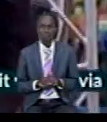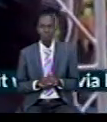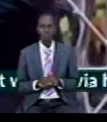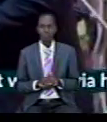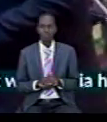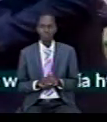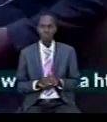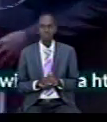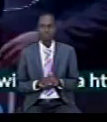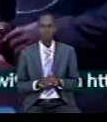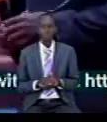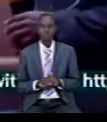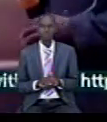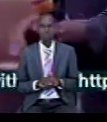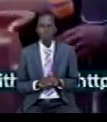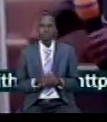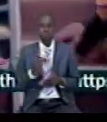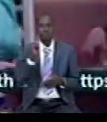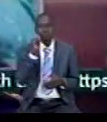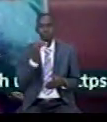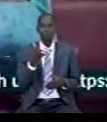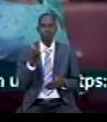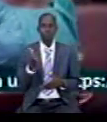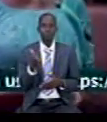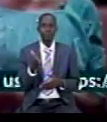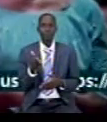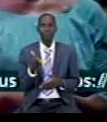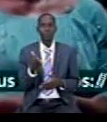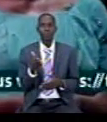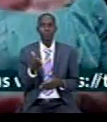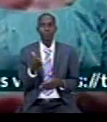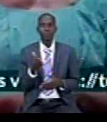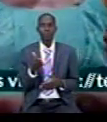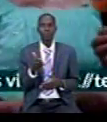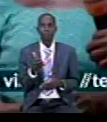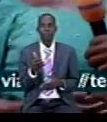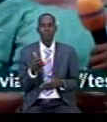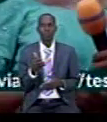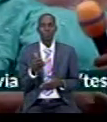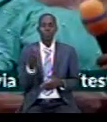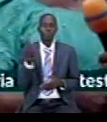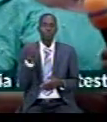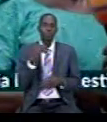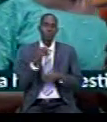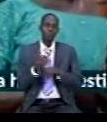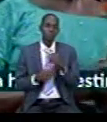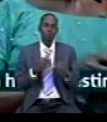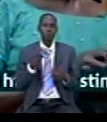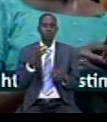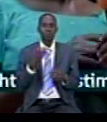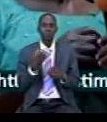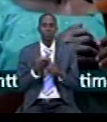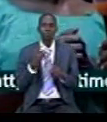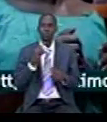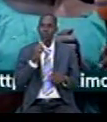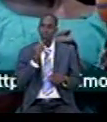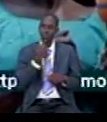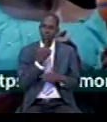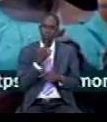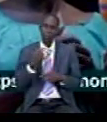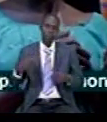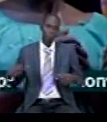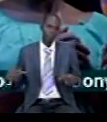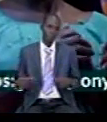The woman who has mentioned her name was suffering from severe pains in the right side of the